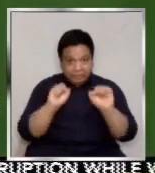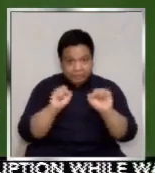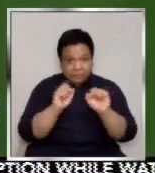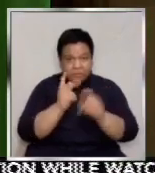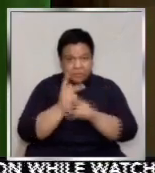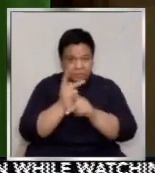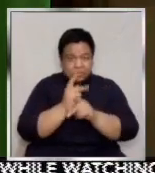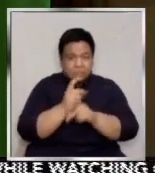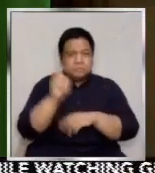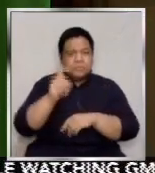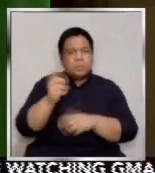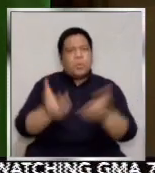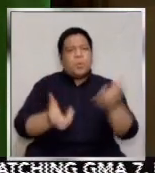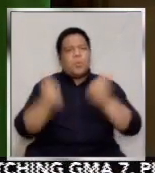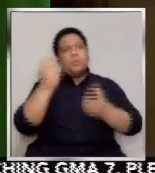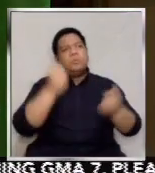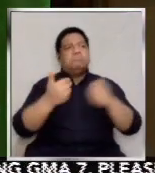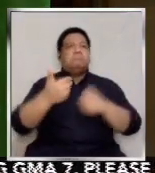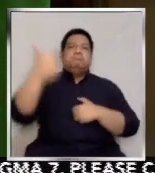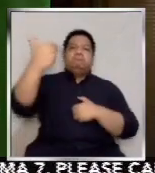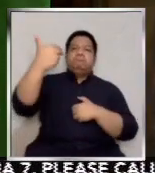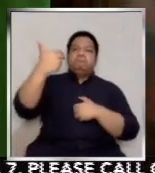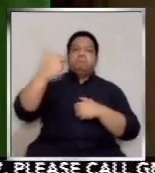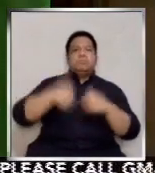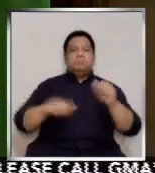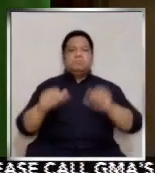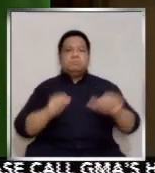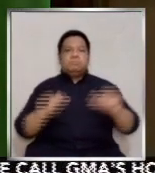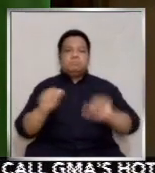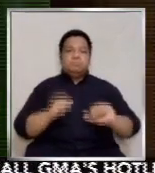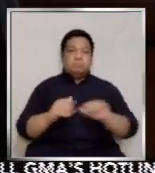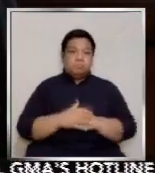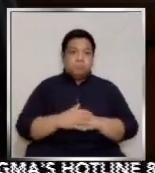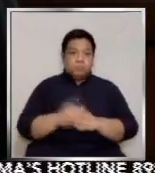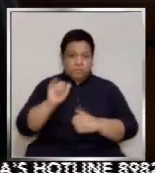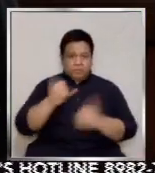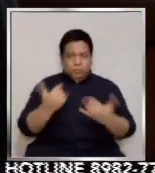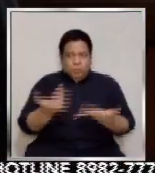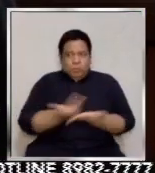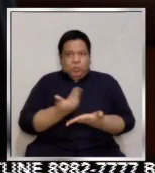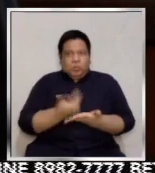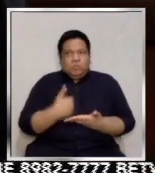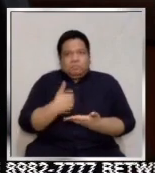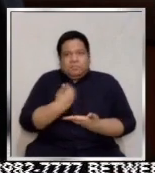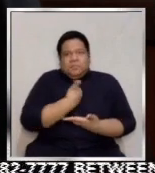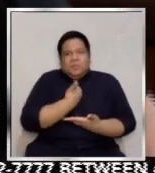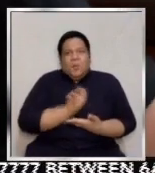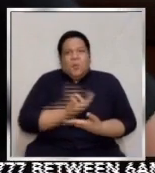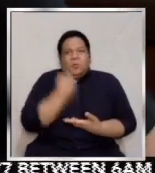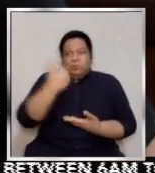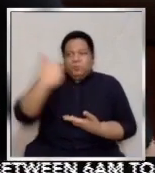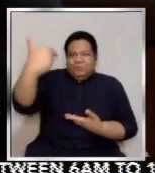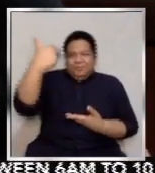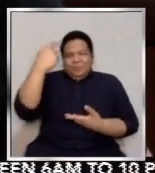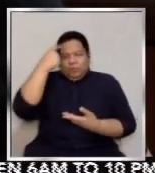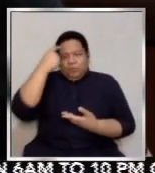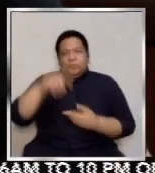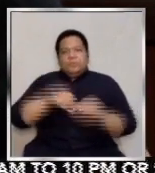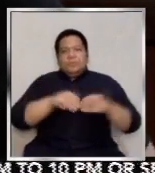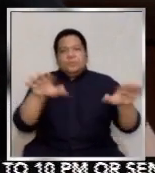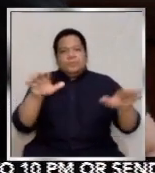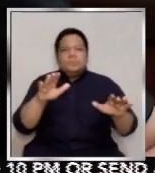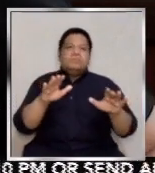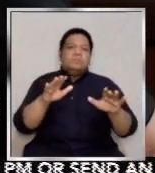silang shoot ng kanilang production numbers. This is new for me. I will shoot my own content for All Out Sundays and for other shows.